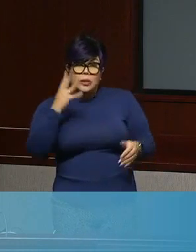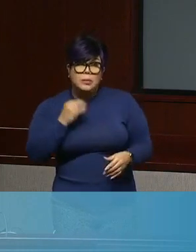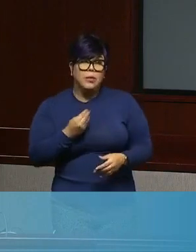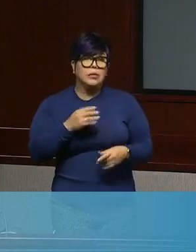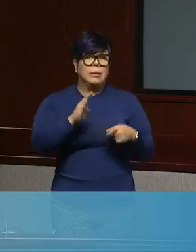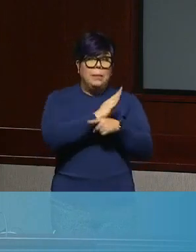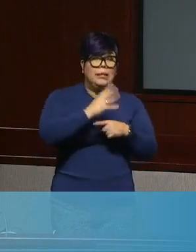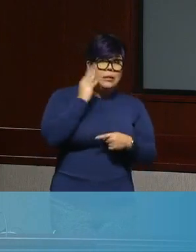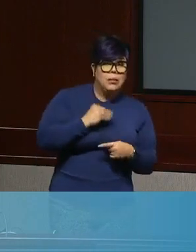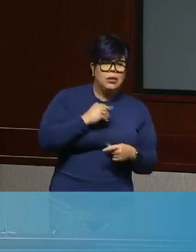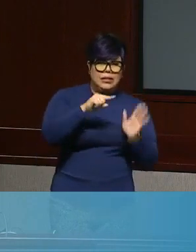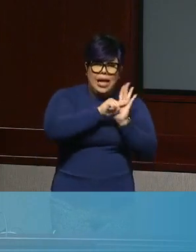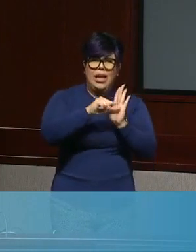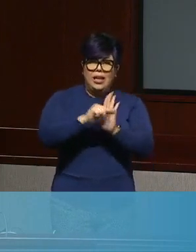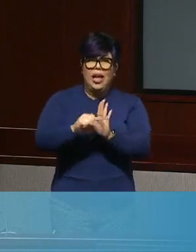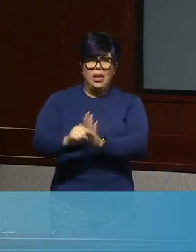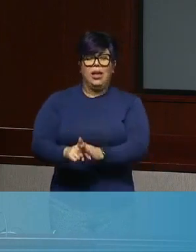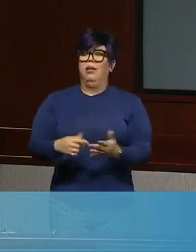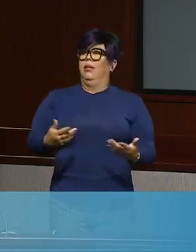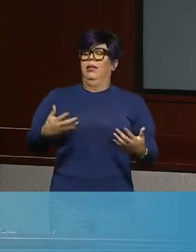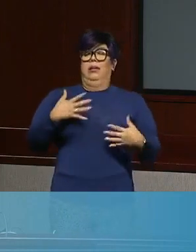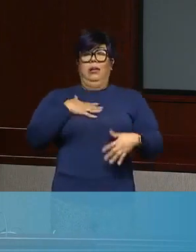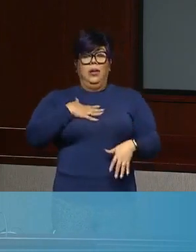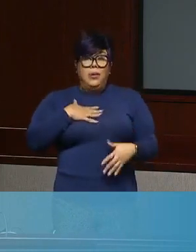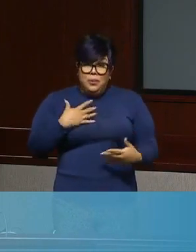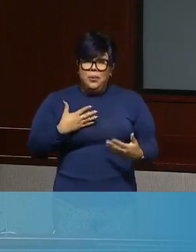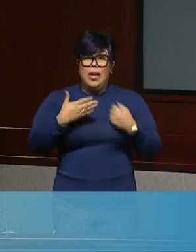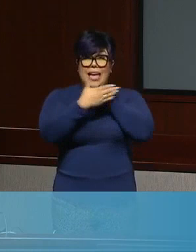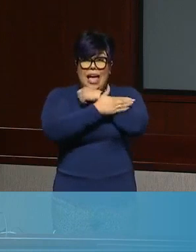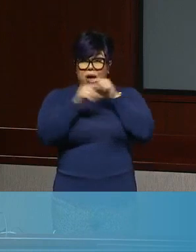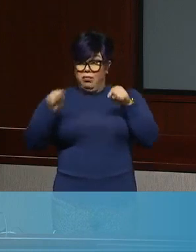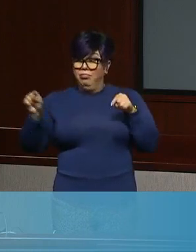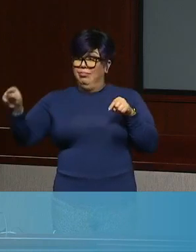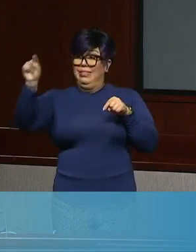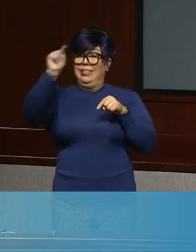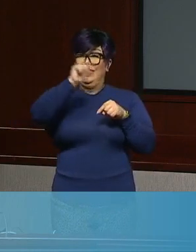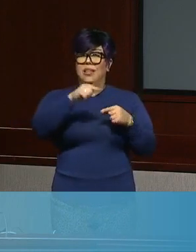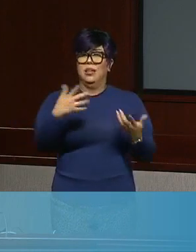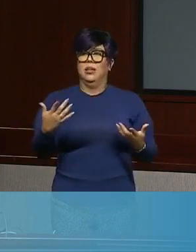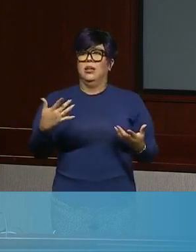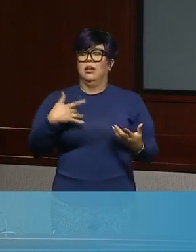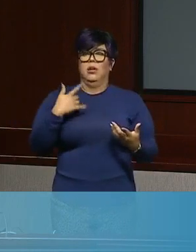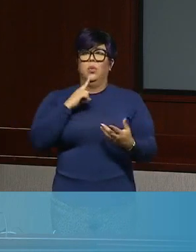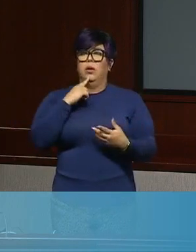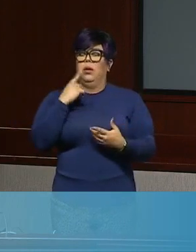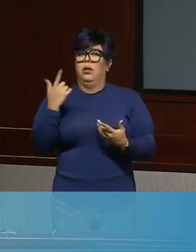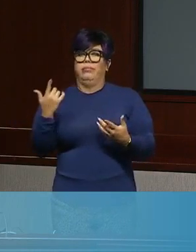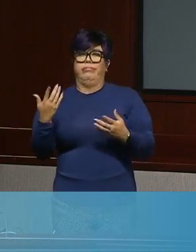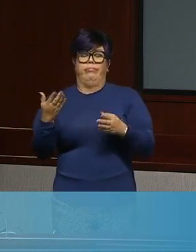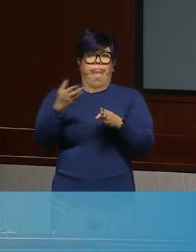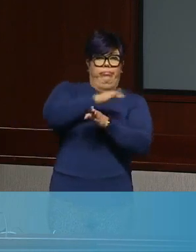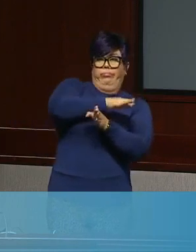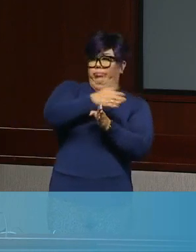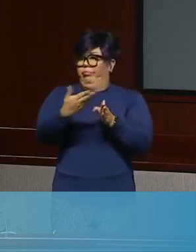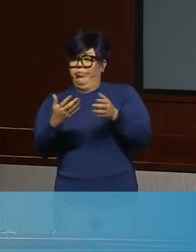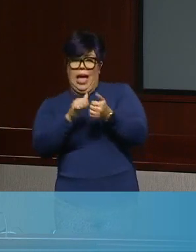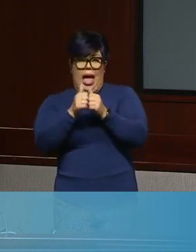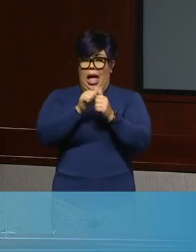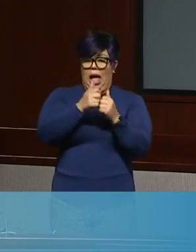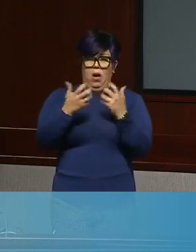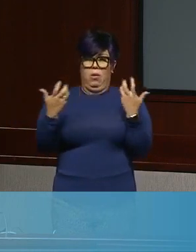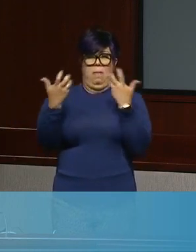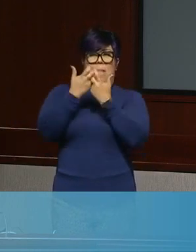now. Counties up and down the state are literally being whipsawed by these constant